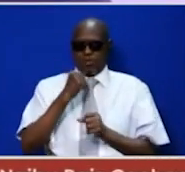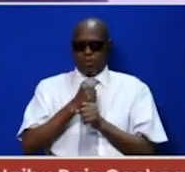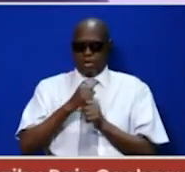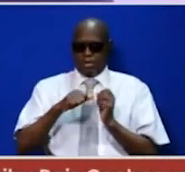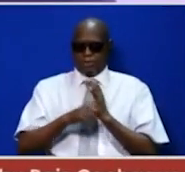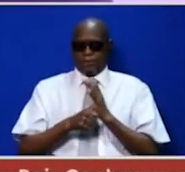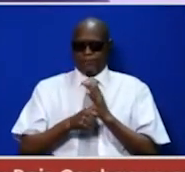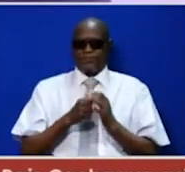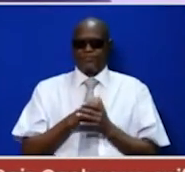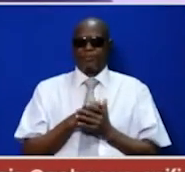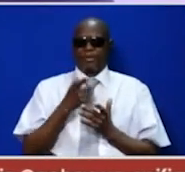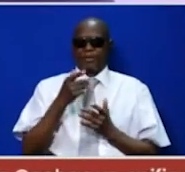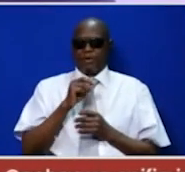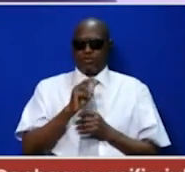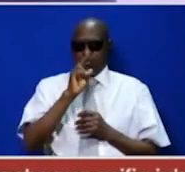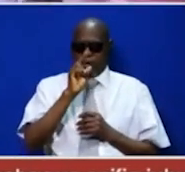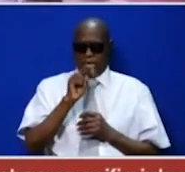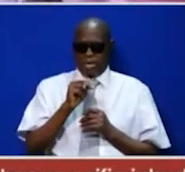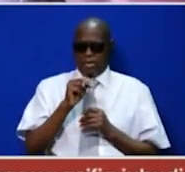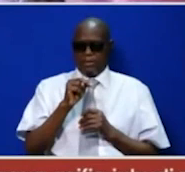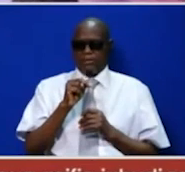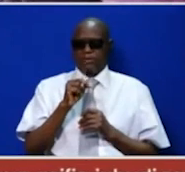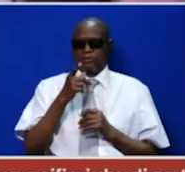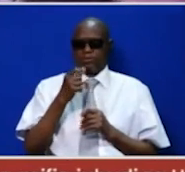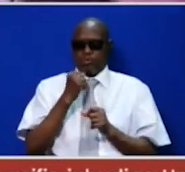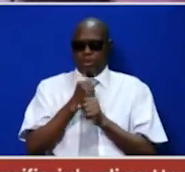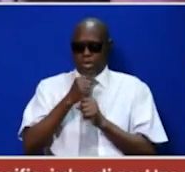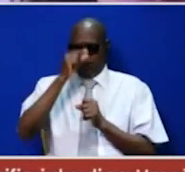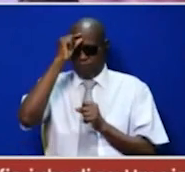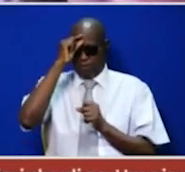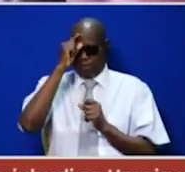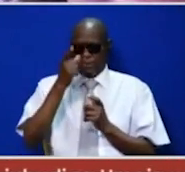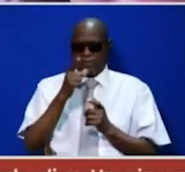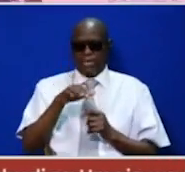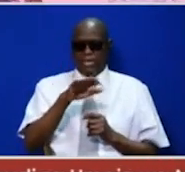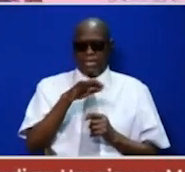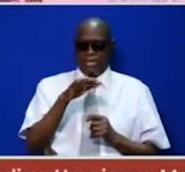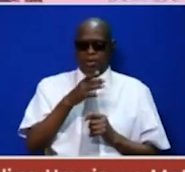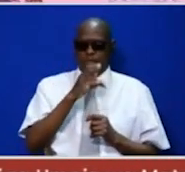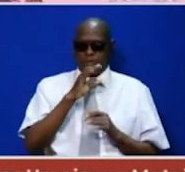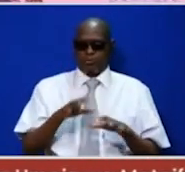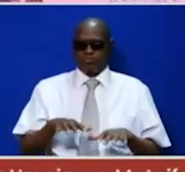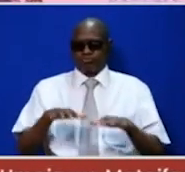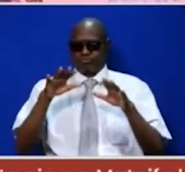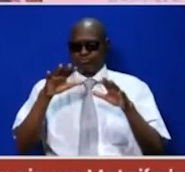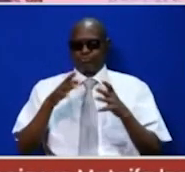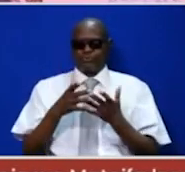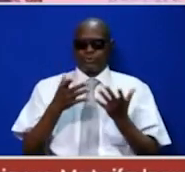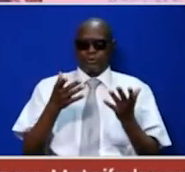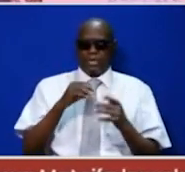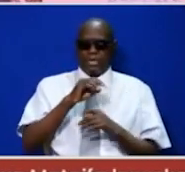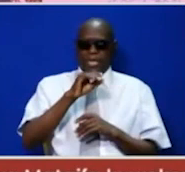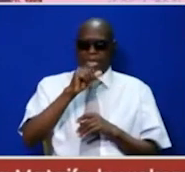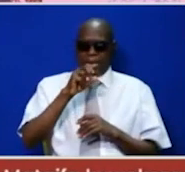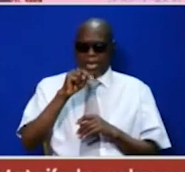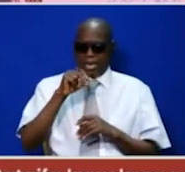Umoja wa Mataifa kwa ushirikiana na serikali katika kukabiliana na ukame mkubwa na mafuriko ya mvua El Nino mwaka uliopita na mwaka huu. Let me say